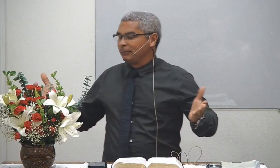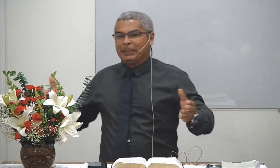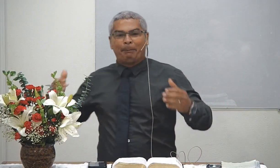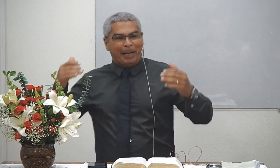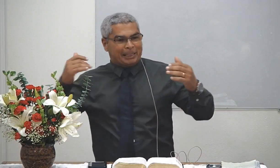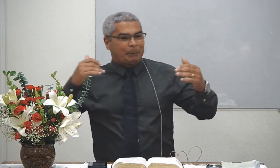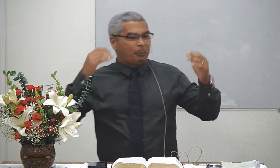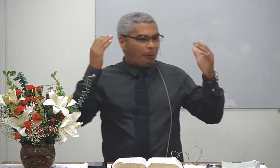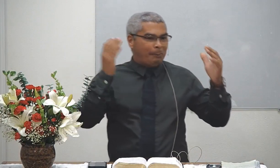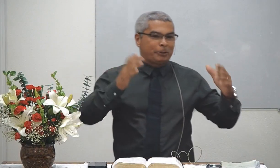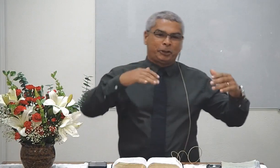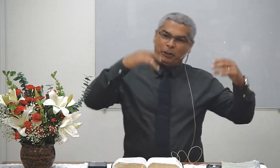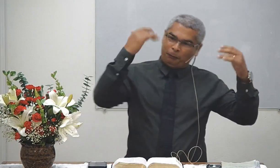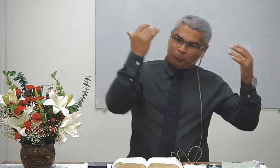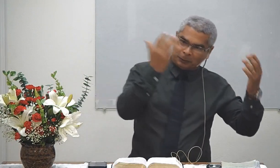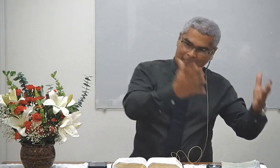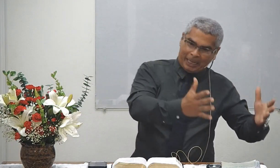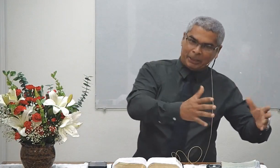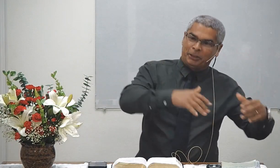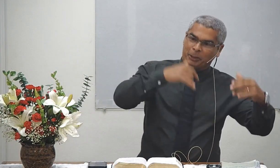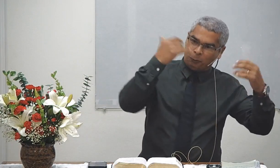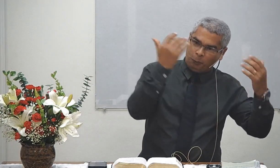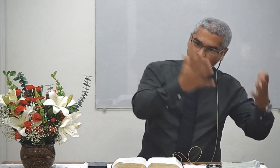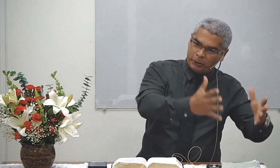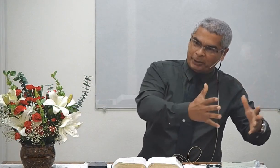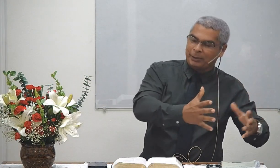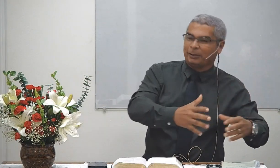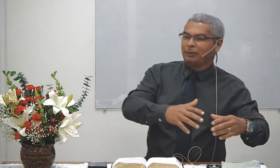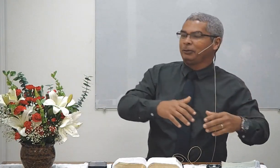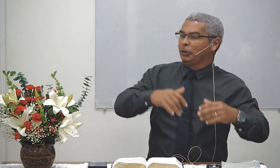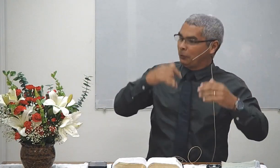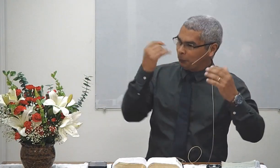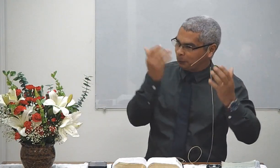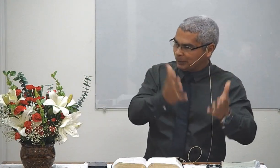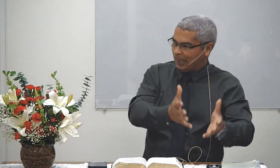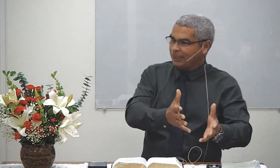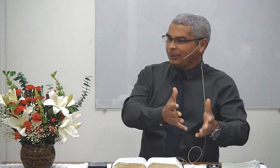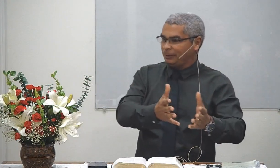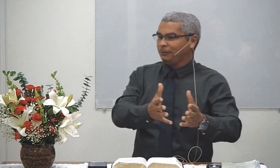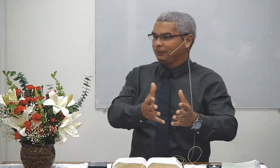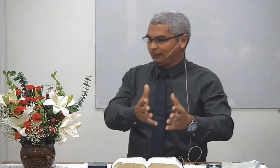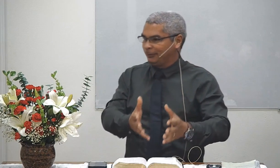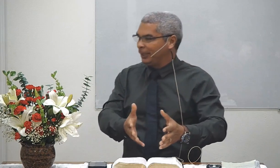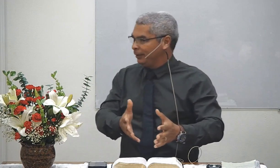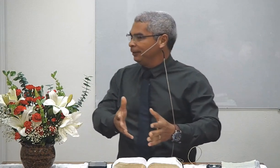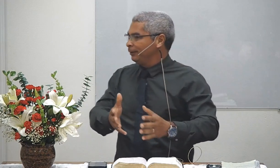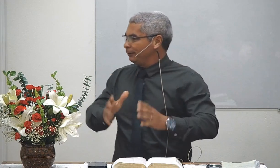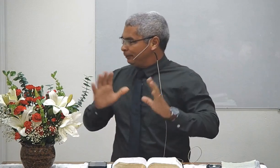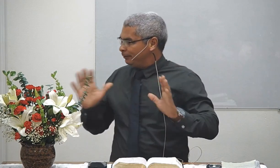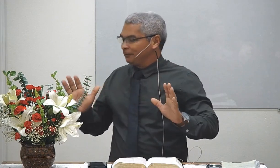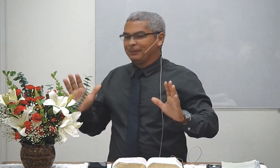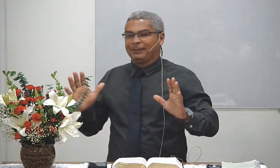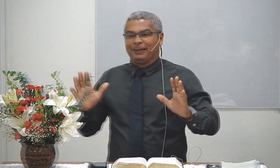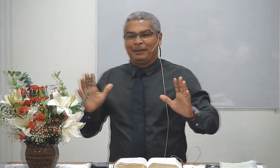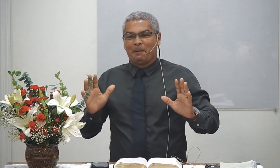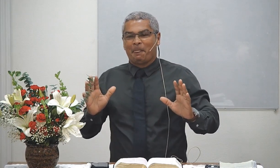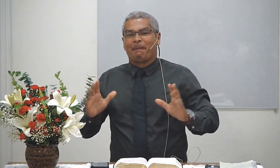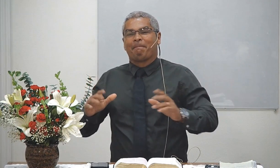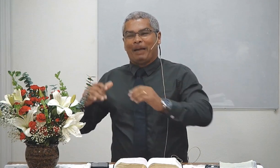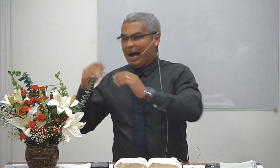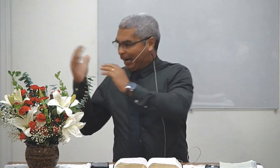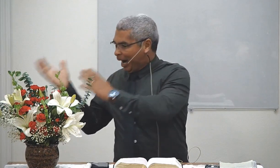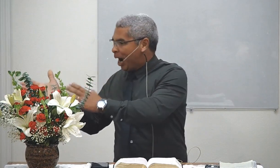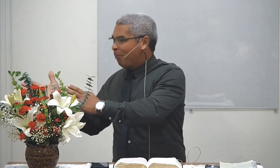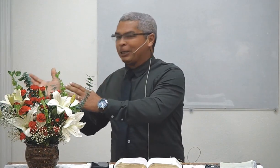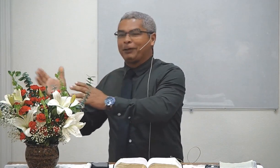the heat of the day and the easy moment of the day. We participated on several difficult